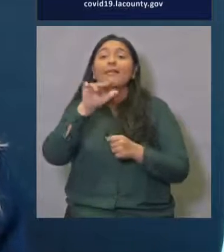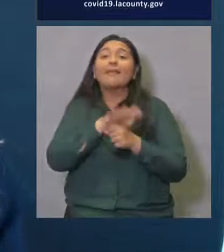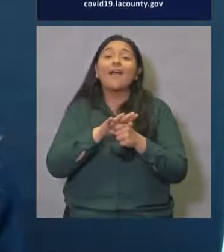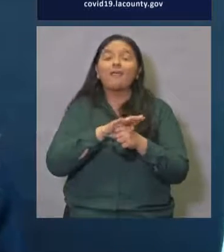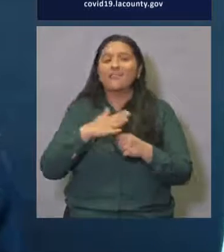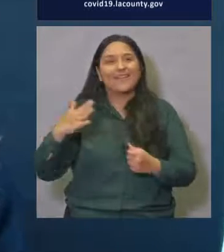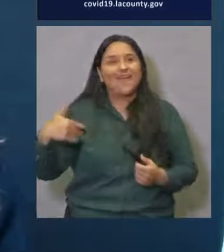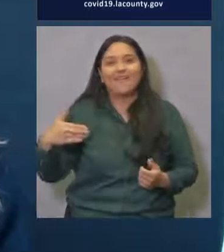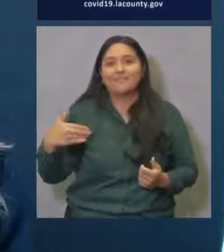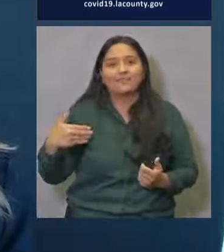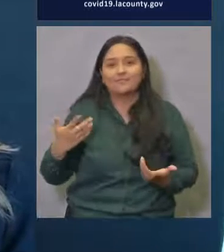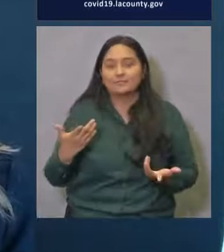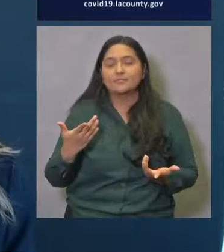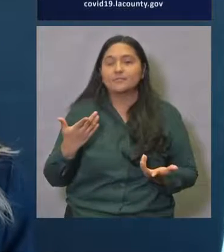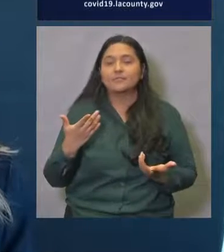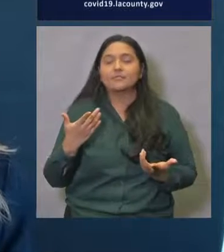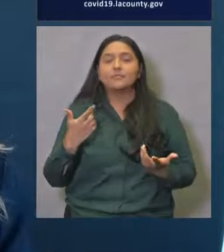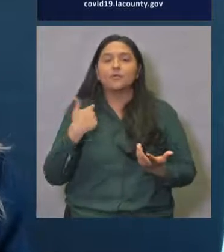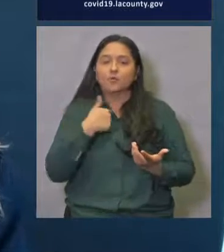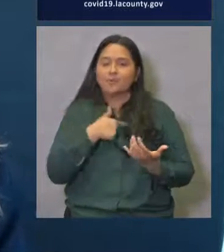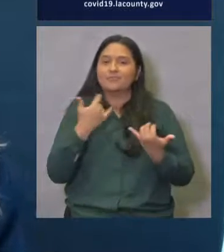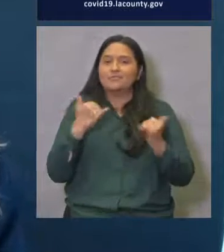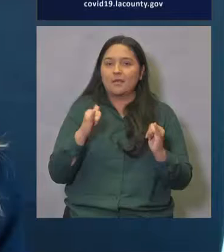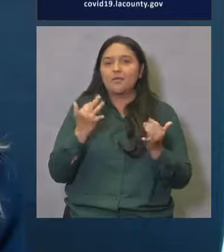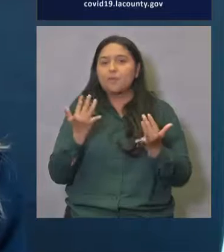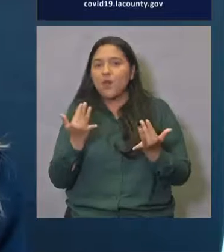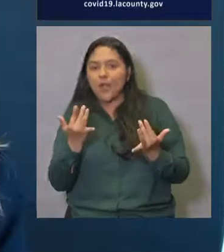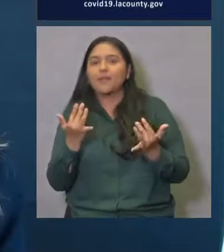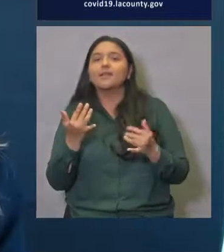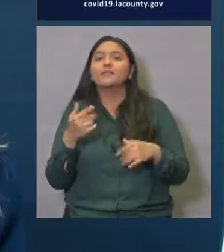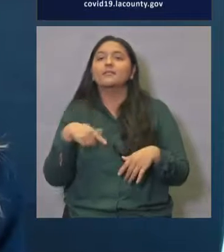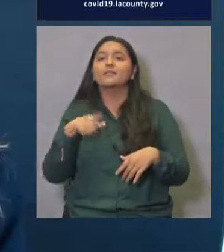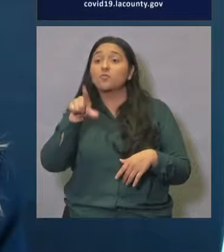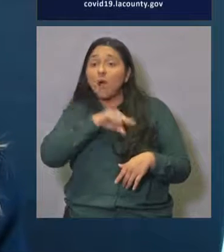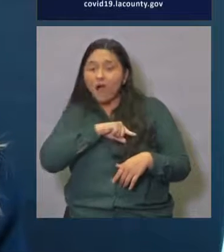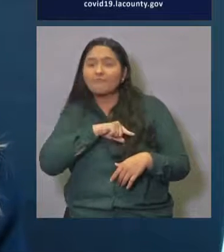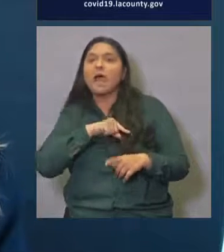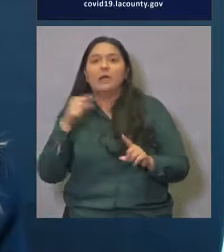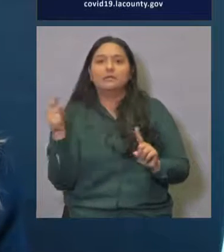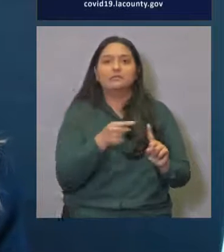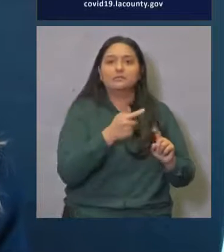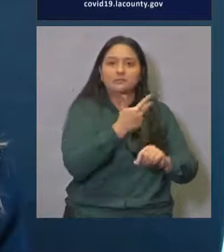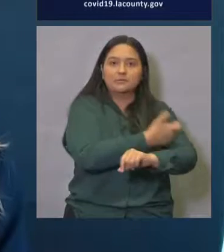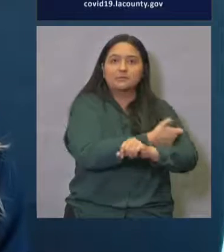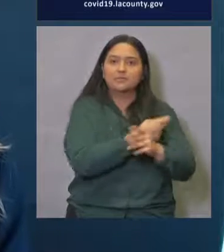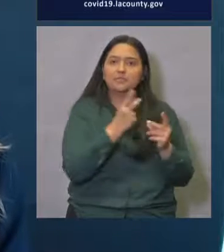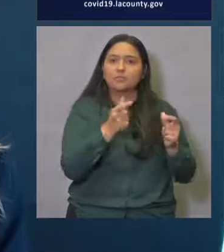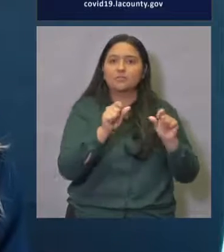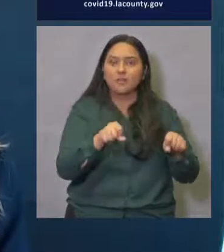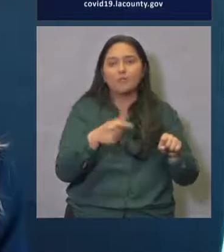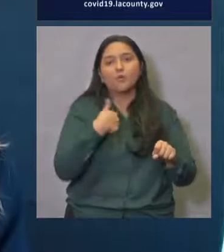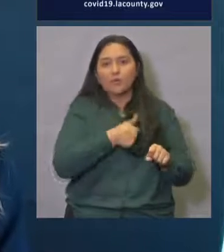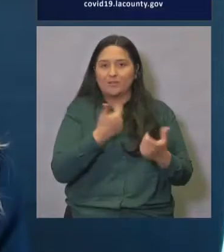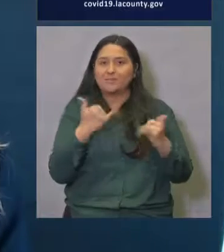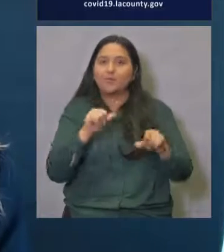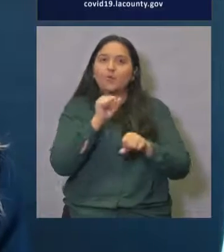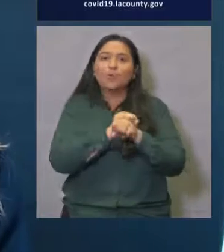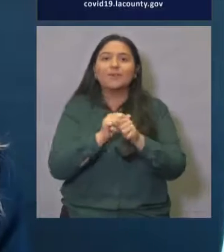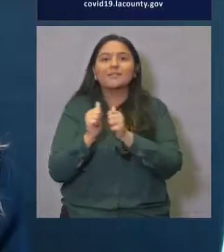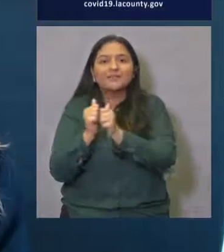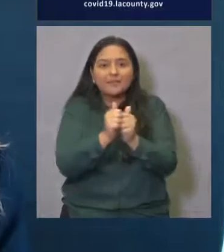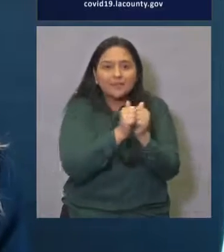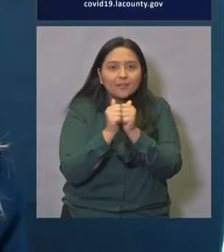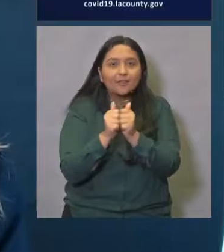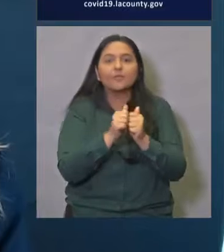take advantage of a vaccine as soon as one is available to them, and we're working to get that out as quickly as possible. And for really everyone to